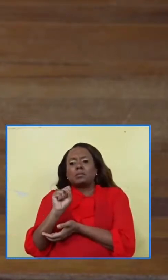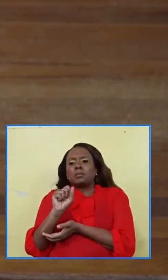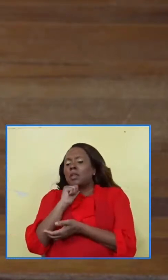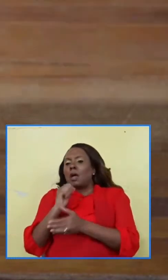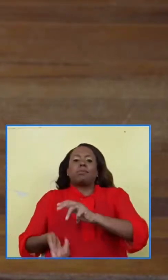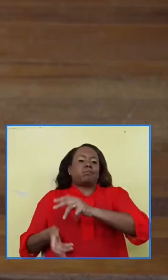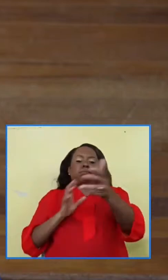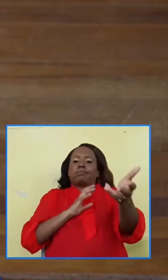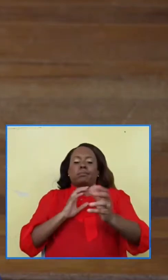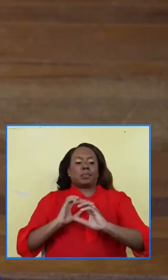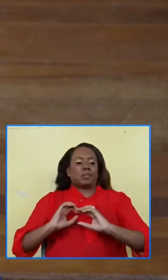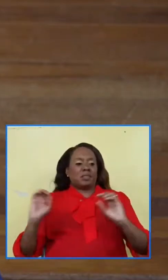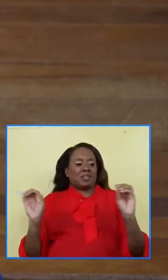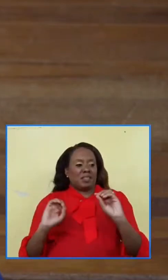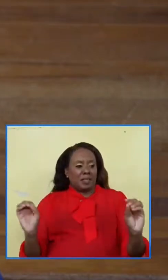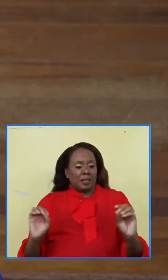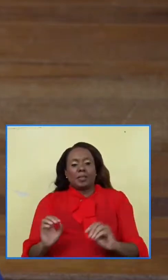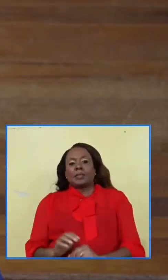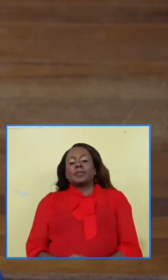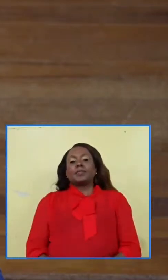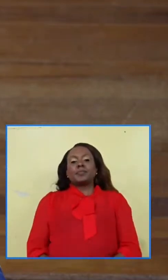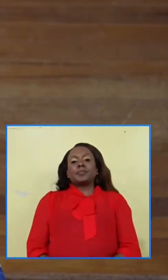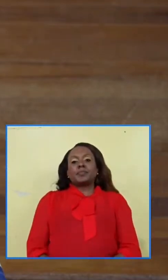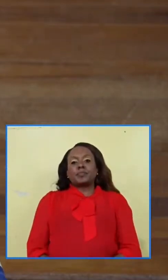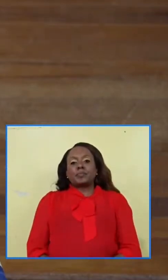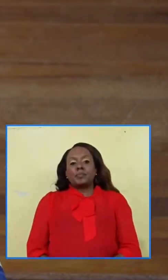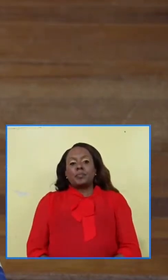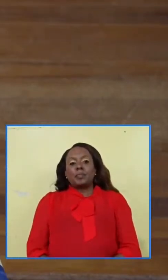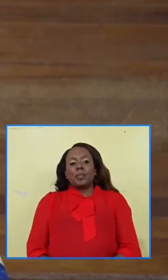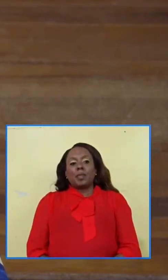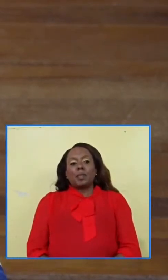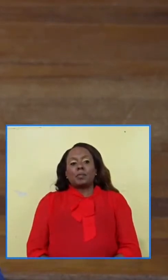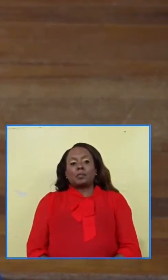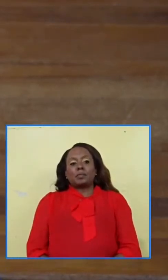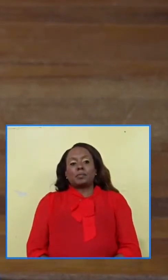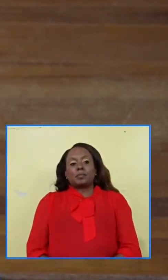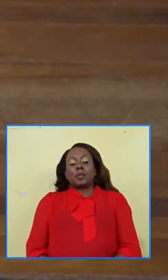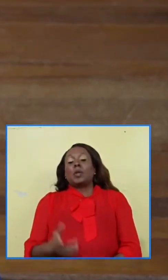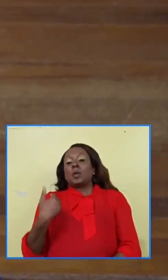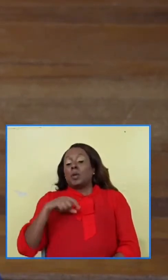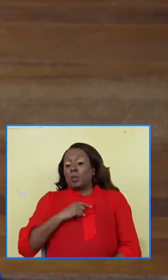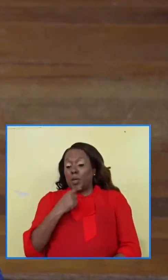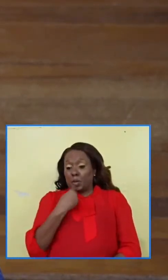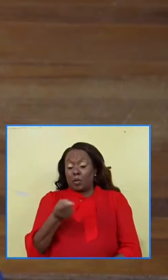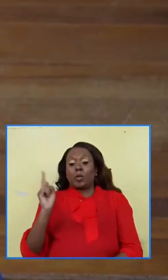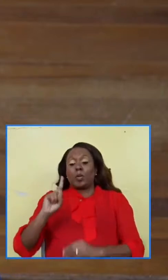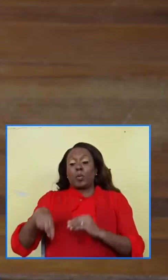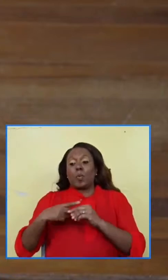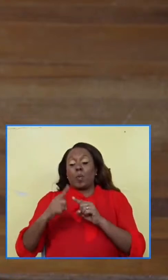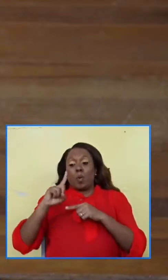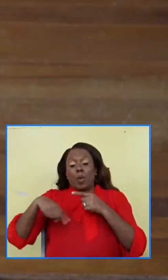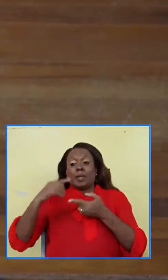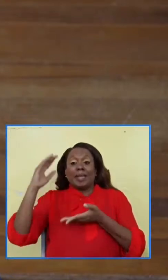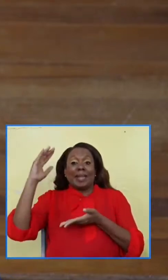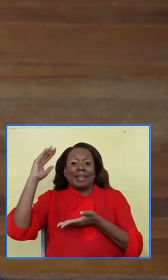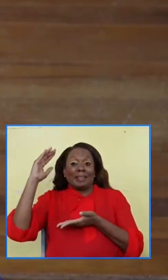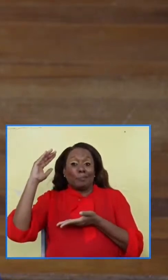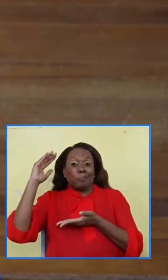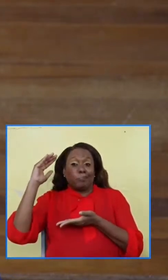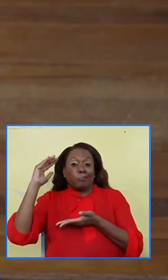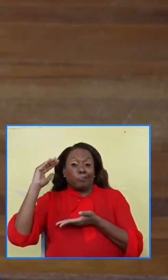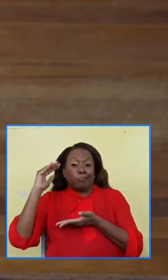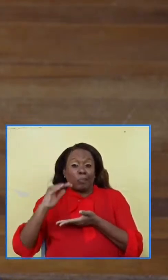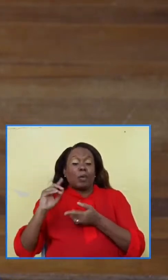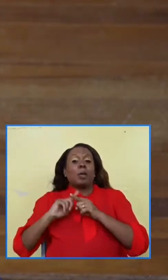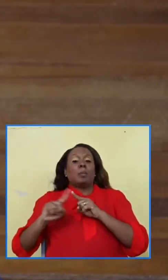National Insurance Fund. None of the funds are in crisis. We have told you when they can be depleted, and that's if you do nothing. But